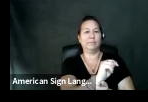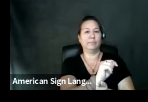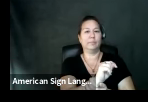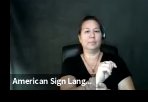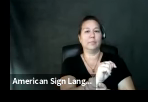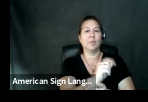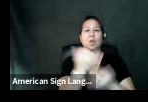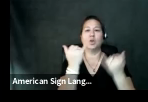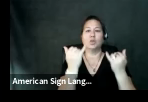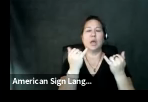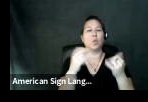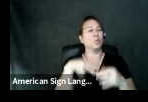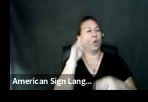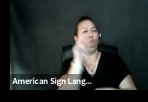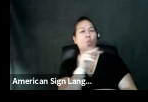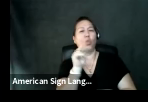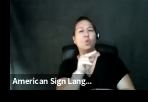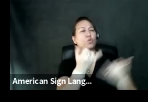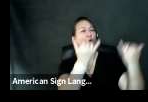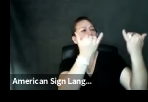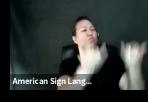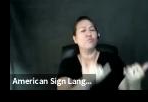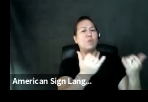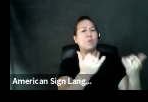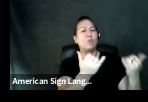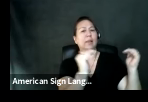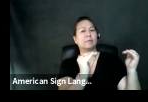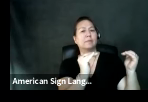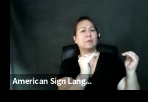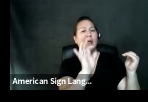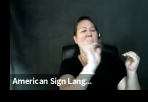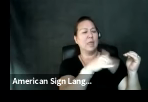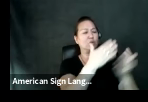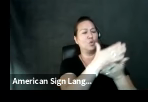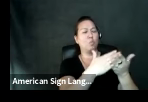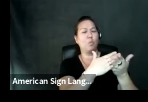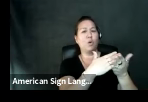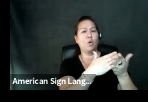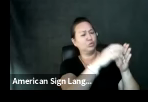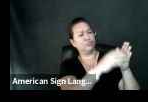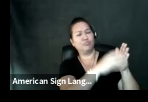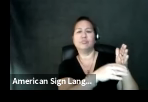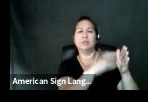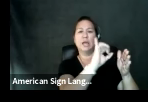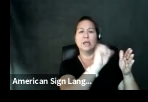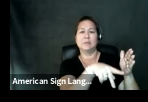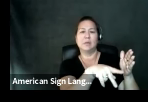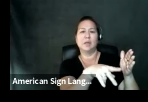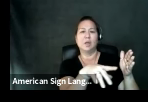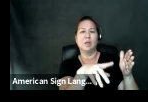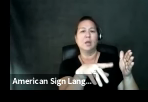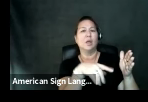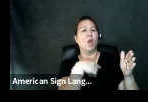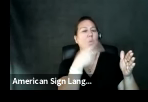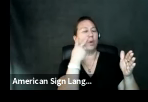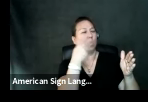present levels that I mentioned before. And the present levels is a section of the IEP where we're identifying where the